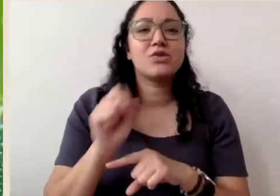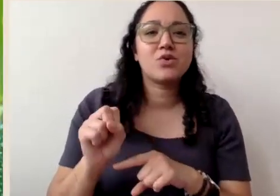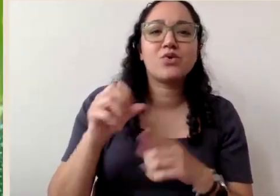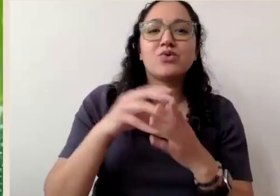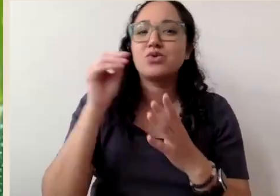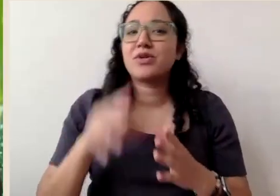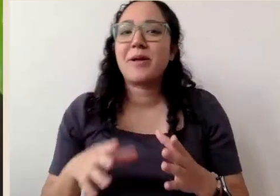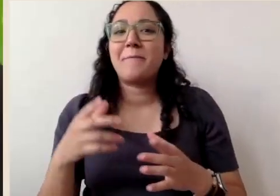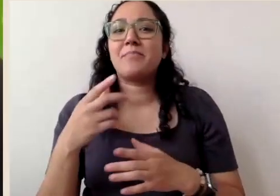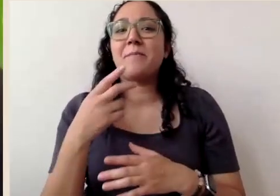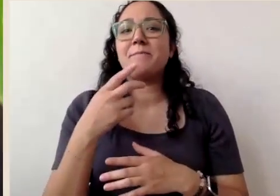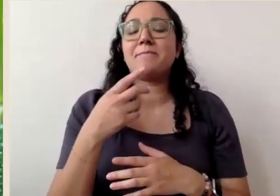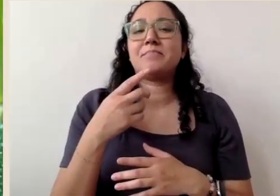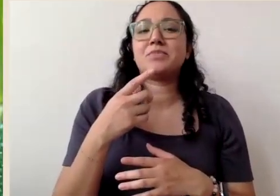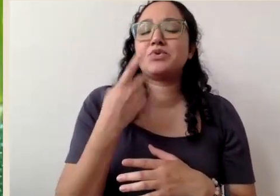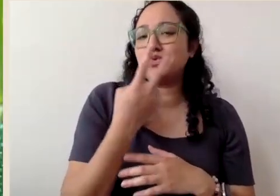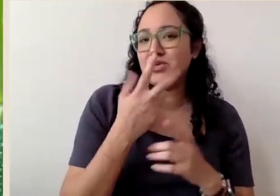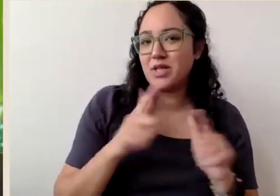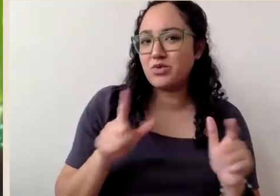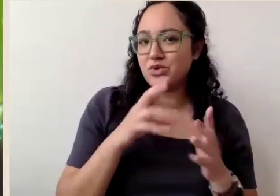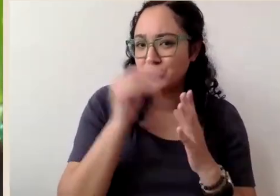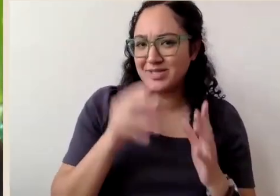Colorado? Not to my knowledge.